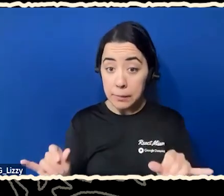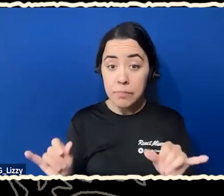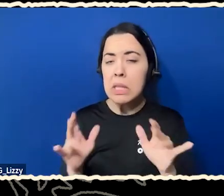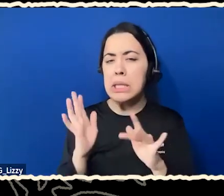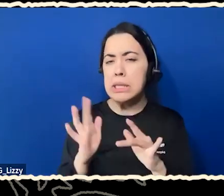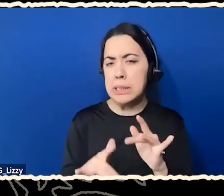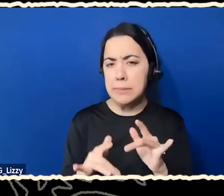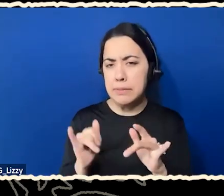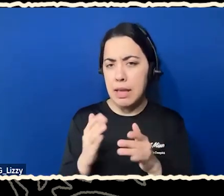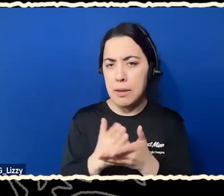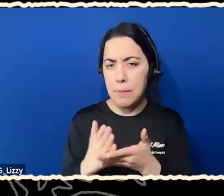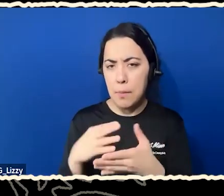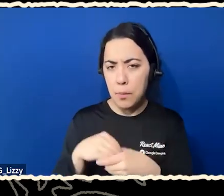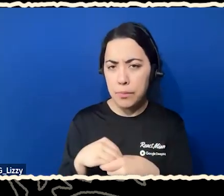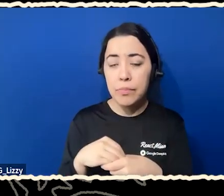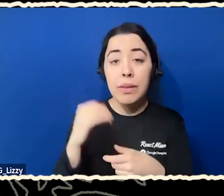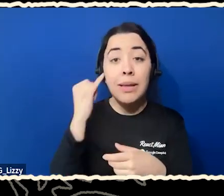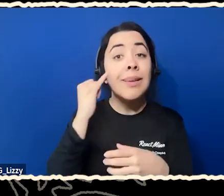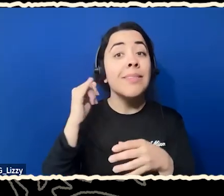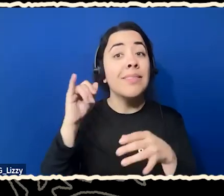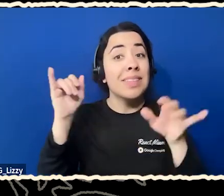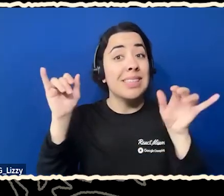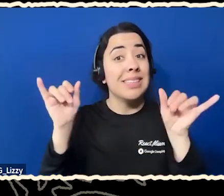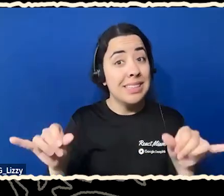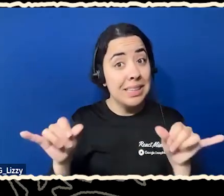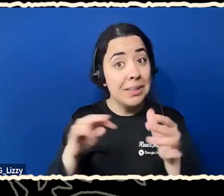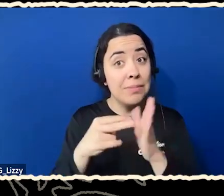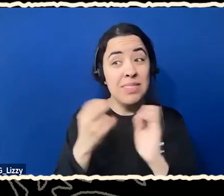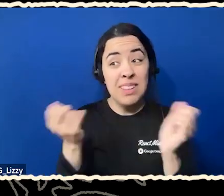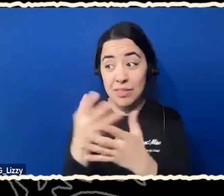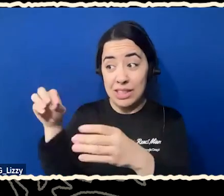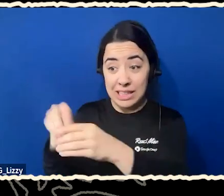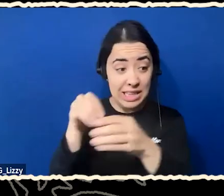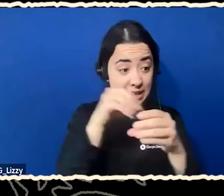skipping everything that was inside of that component as well.